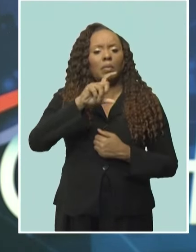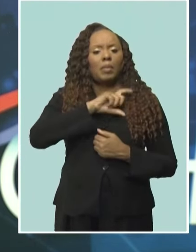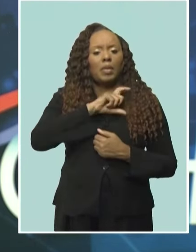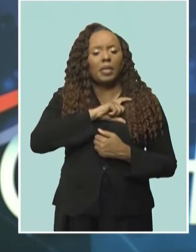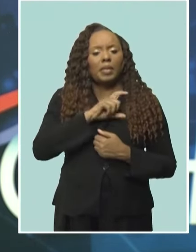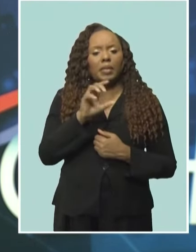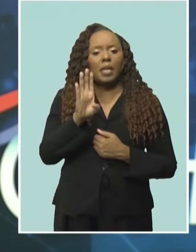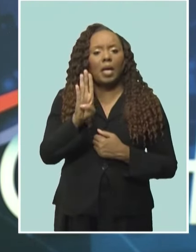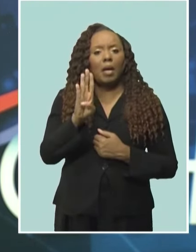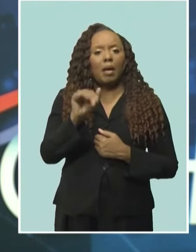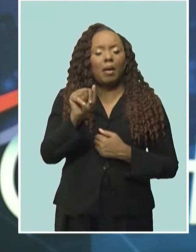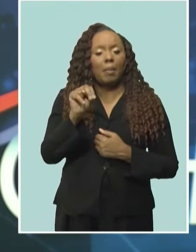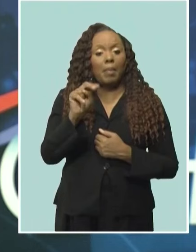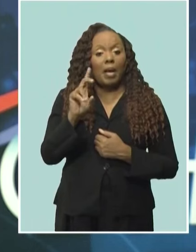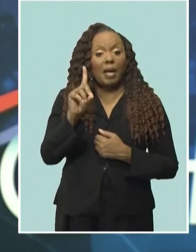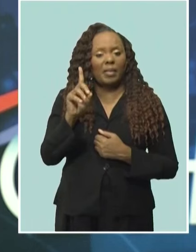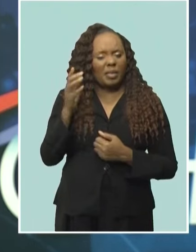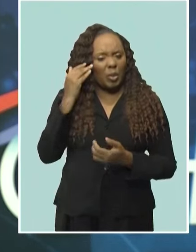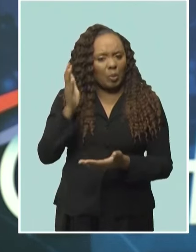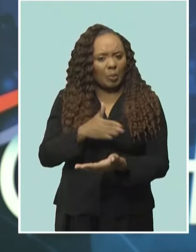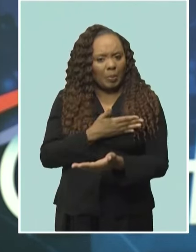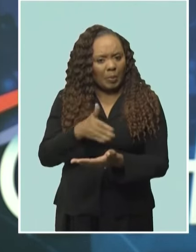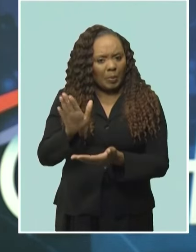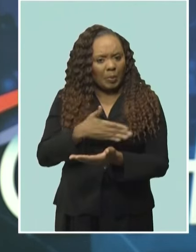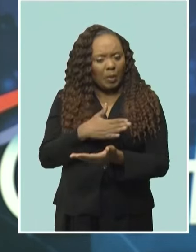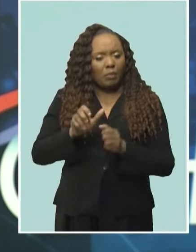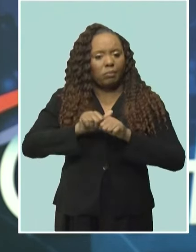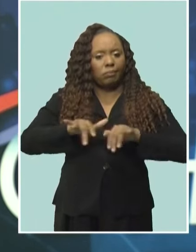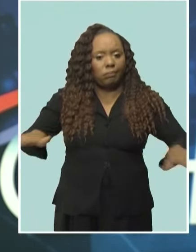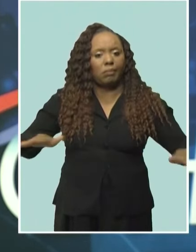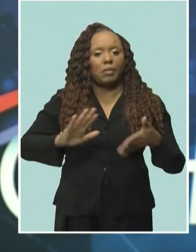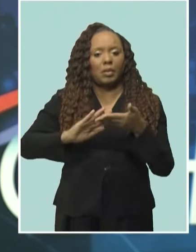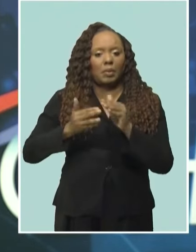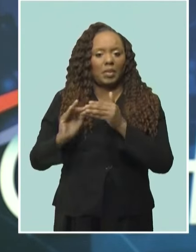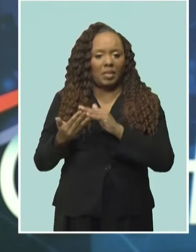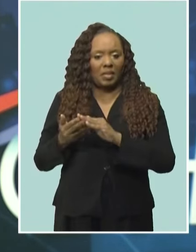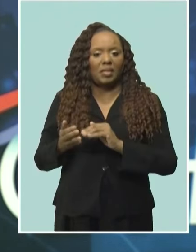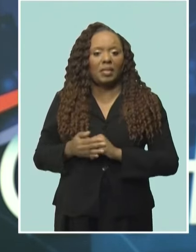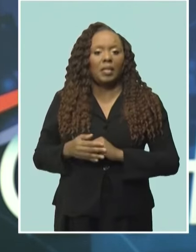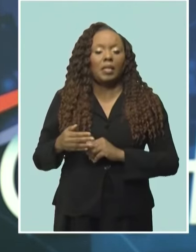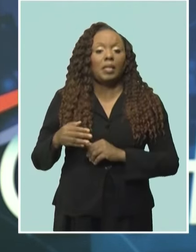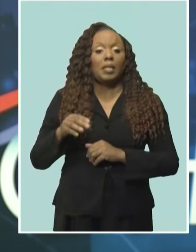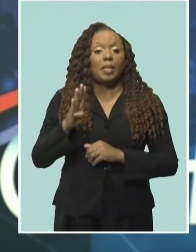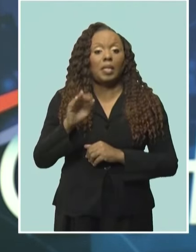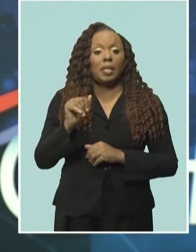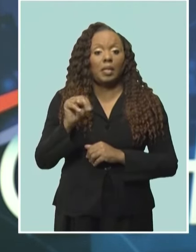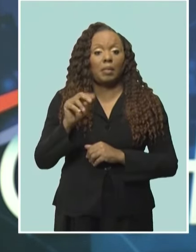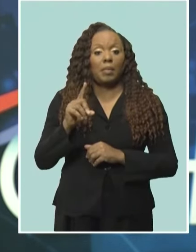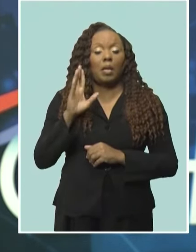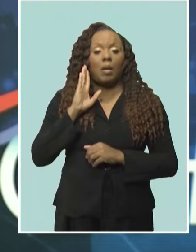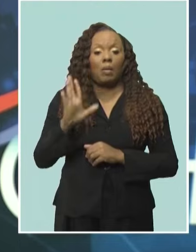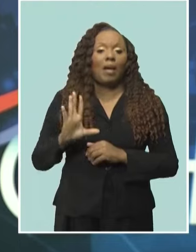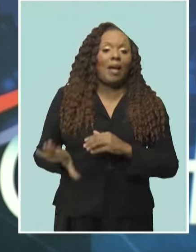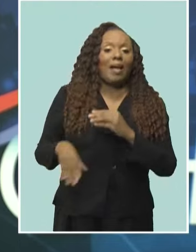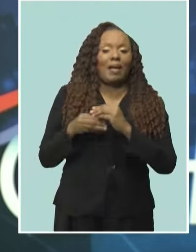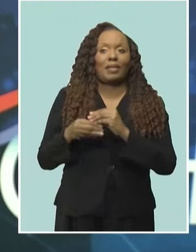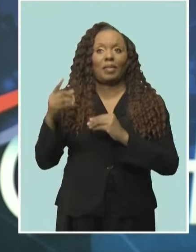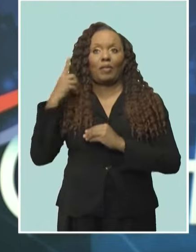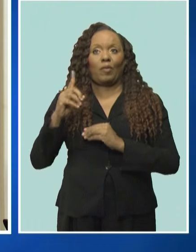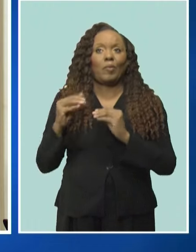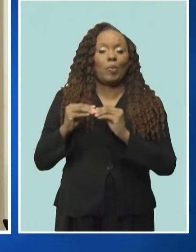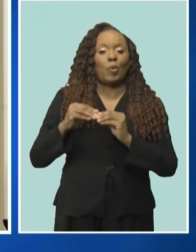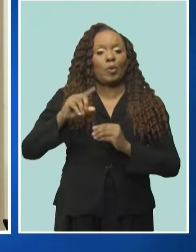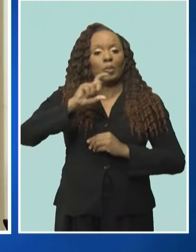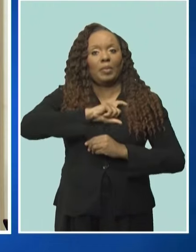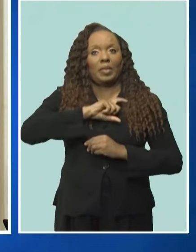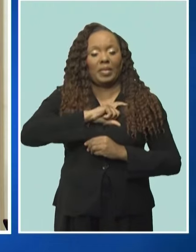in communities. She says members of the band will complement the 10 community officers already in the field. The